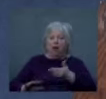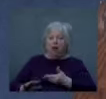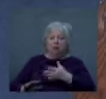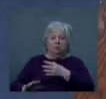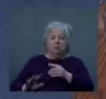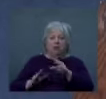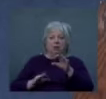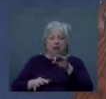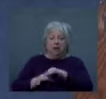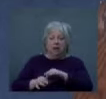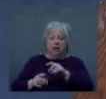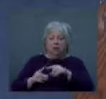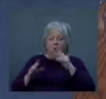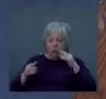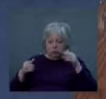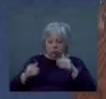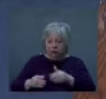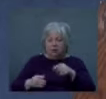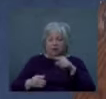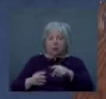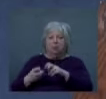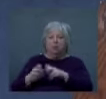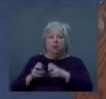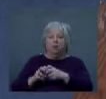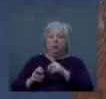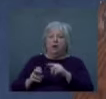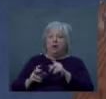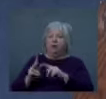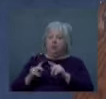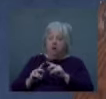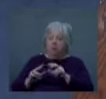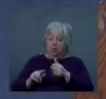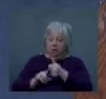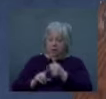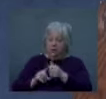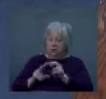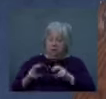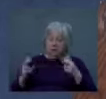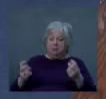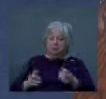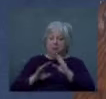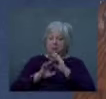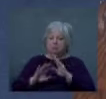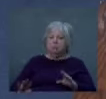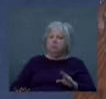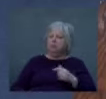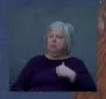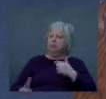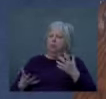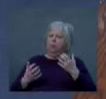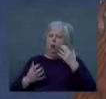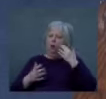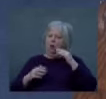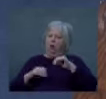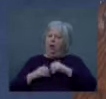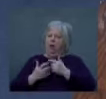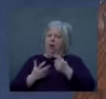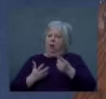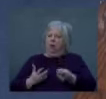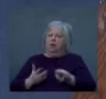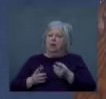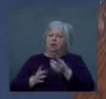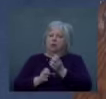this problem sit in silence? I want to know how this is cultivating